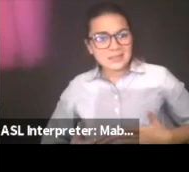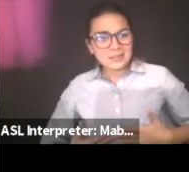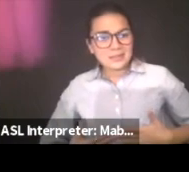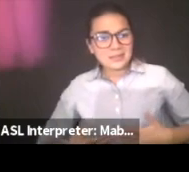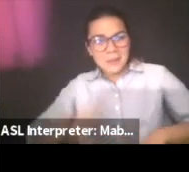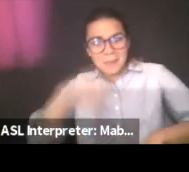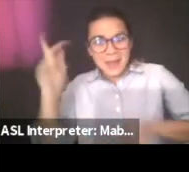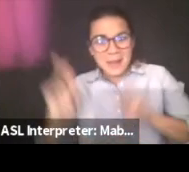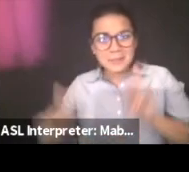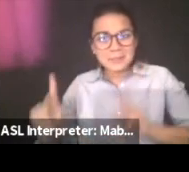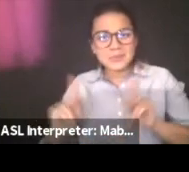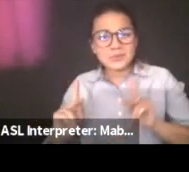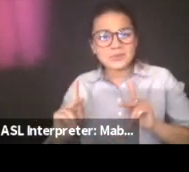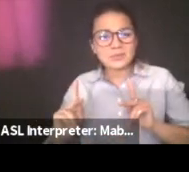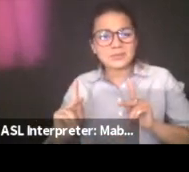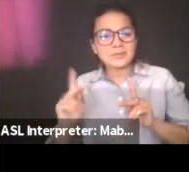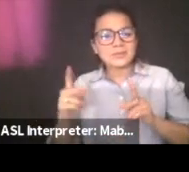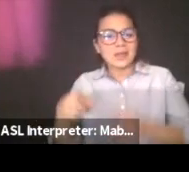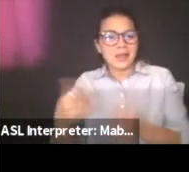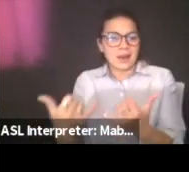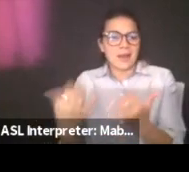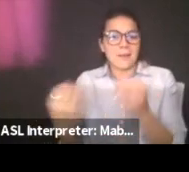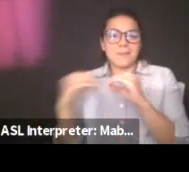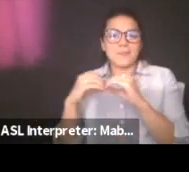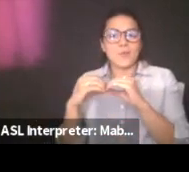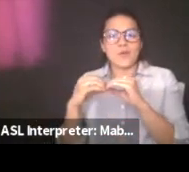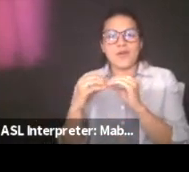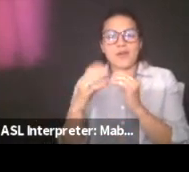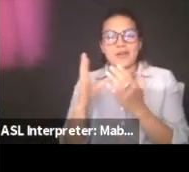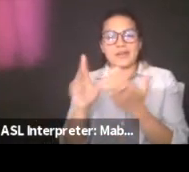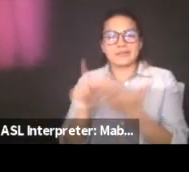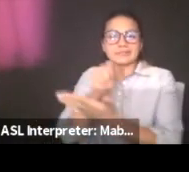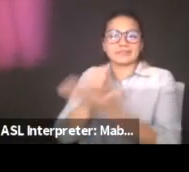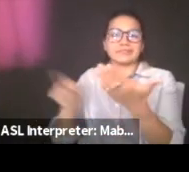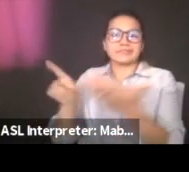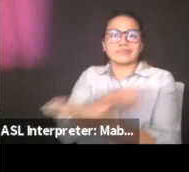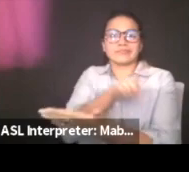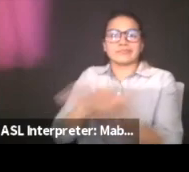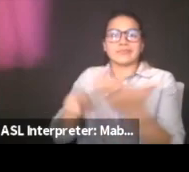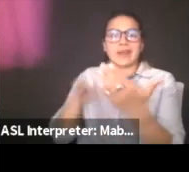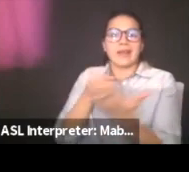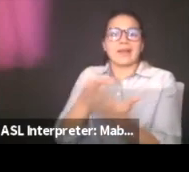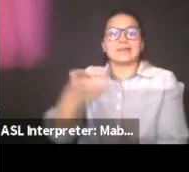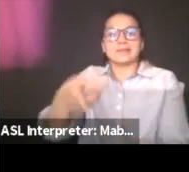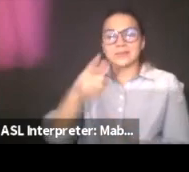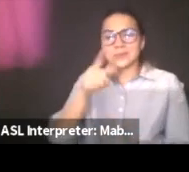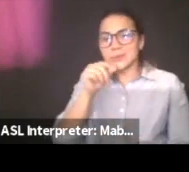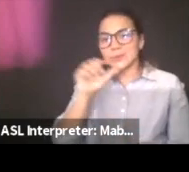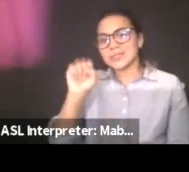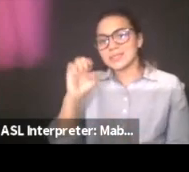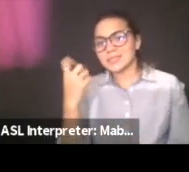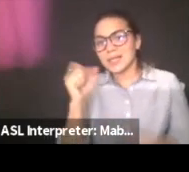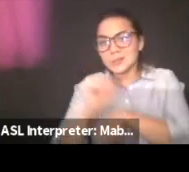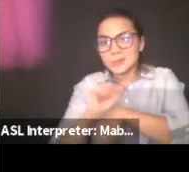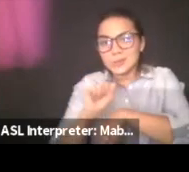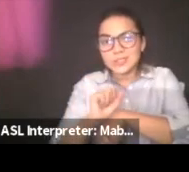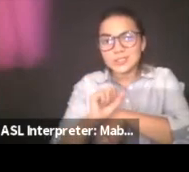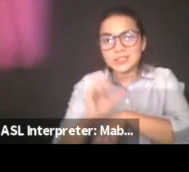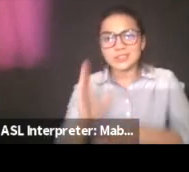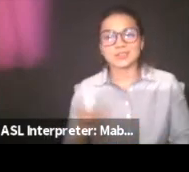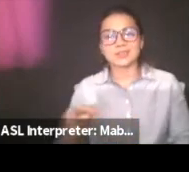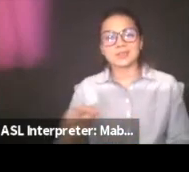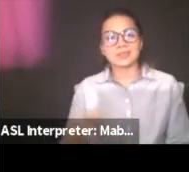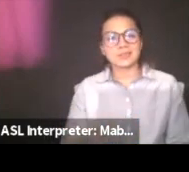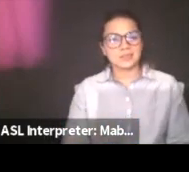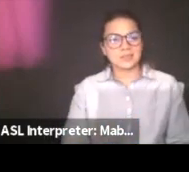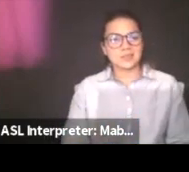which allows for racialized and gendered policing and police profiling and abuse of transgender and cisgender women of color, to the